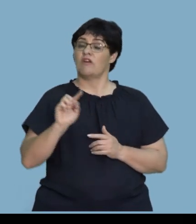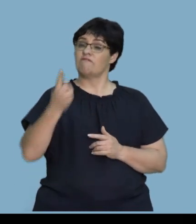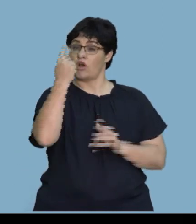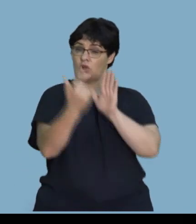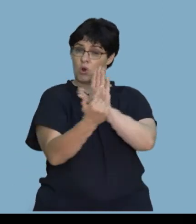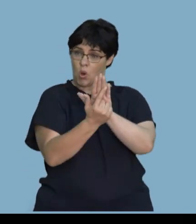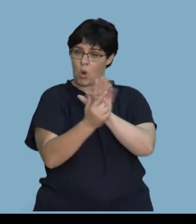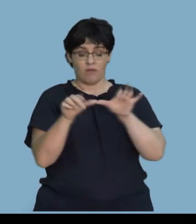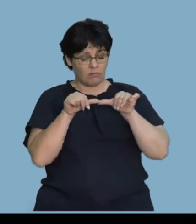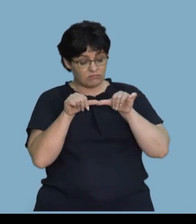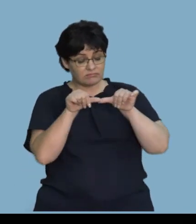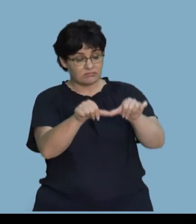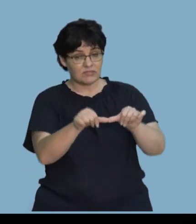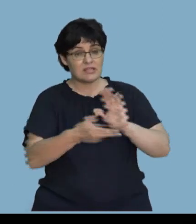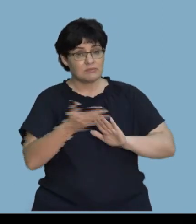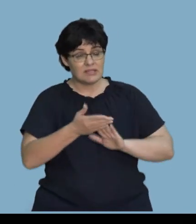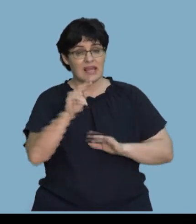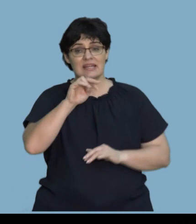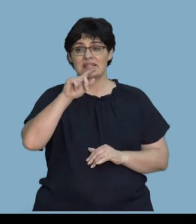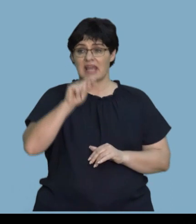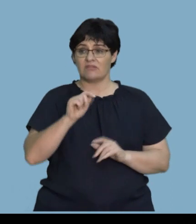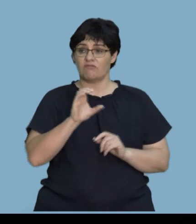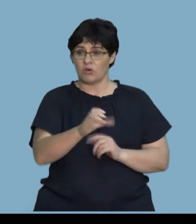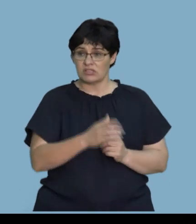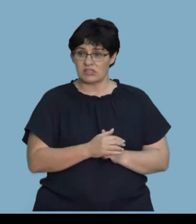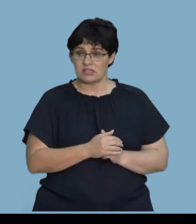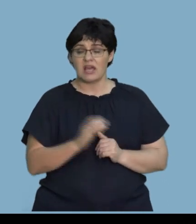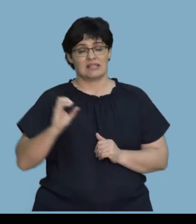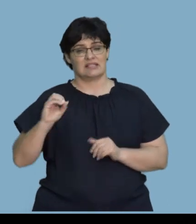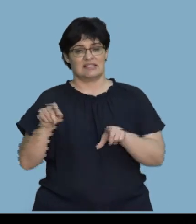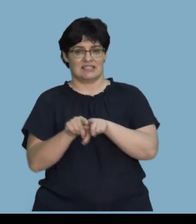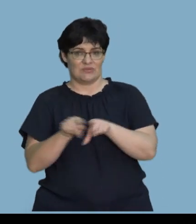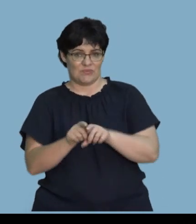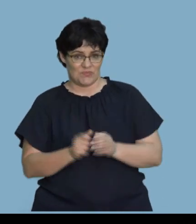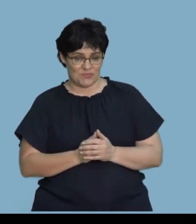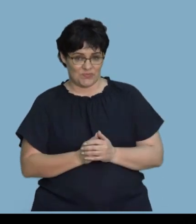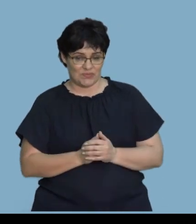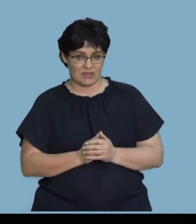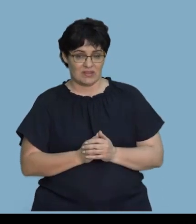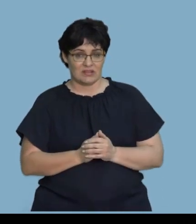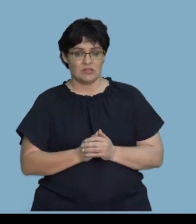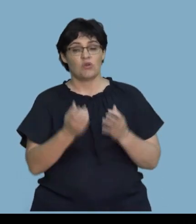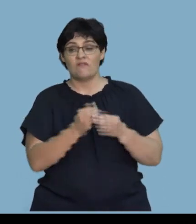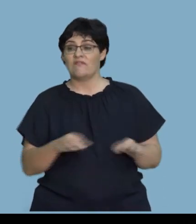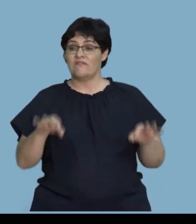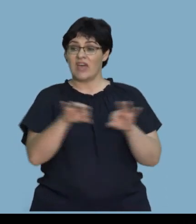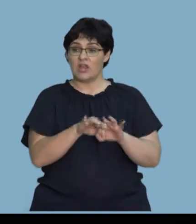a constant speed, actually the net force acting on it is equals to 0. So the value of net work, which is done, the net work is